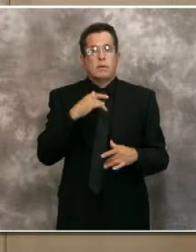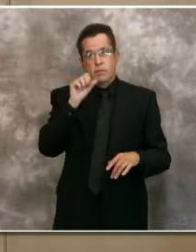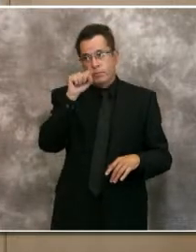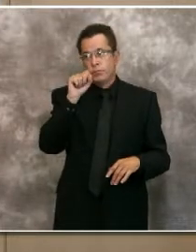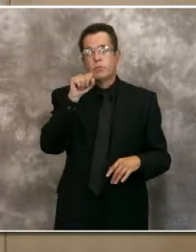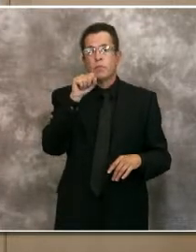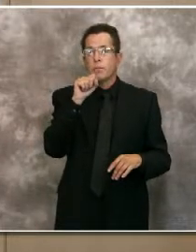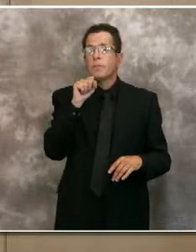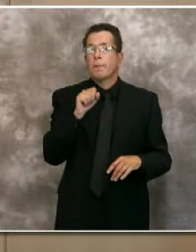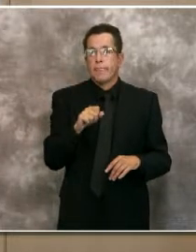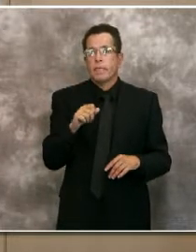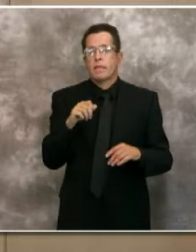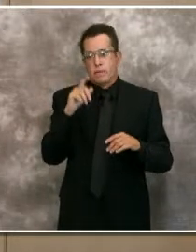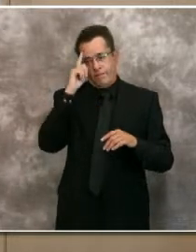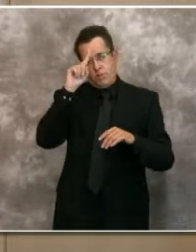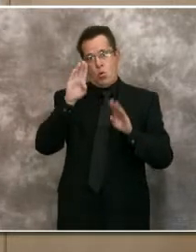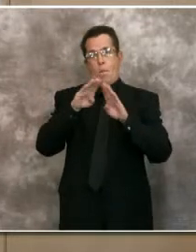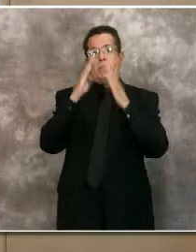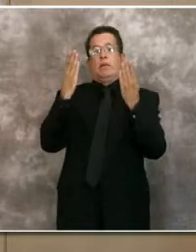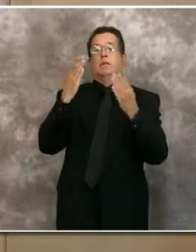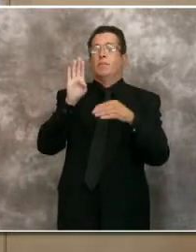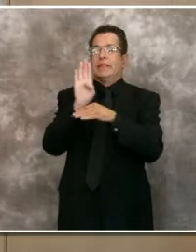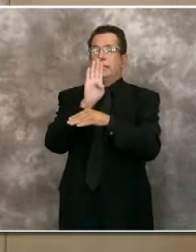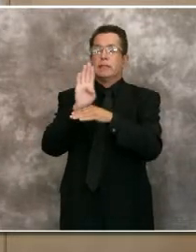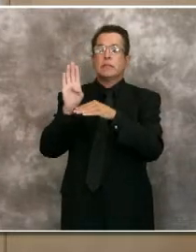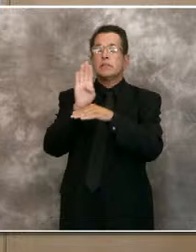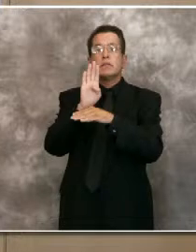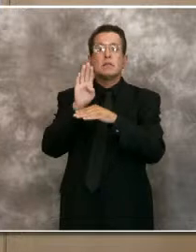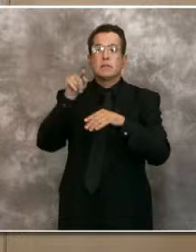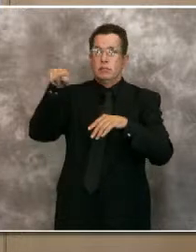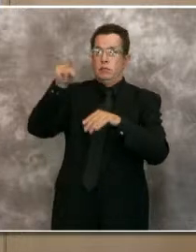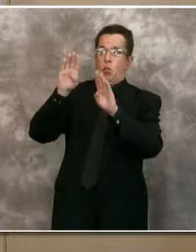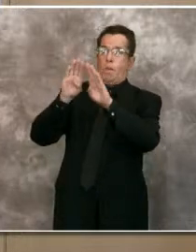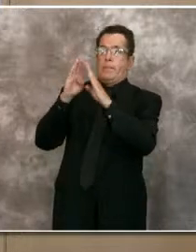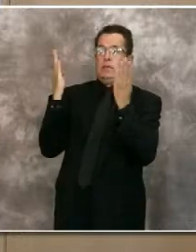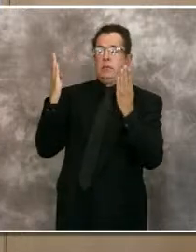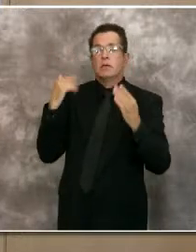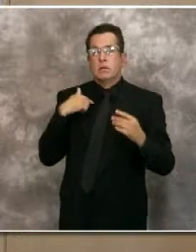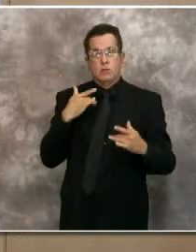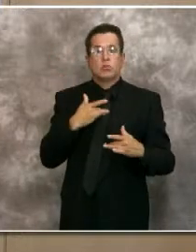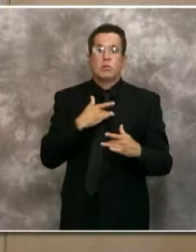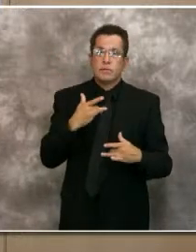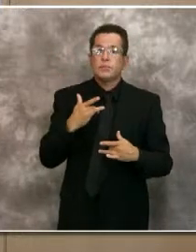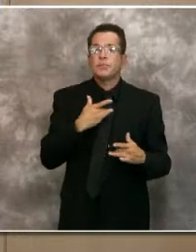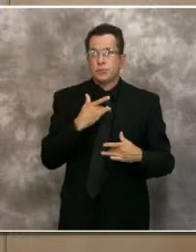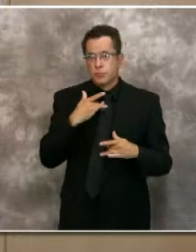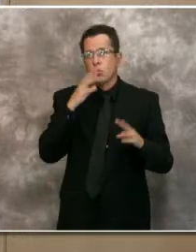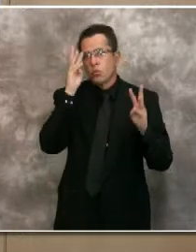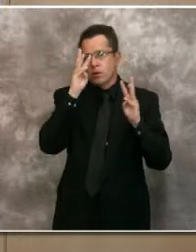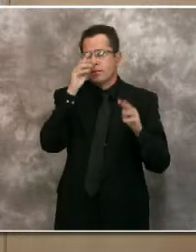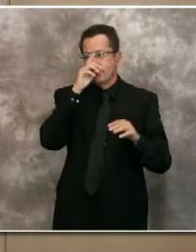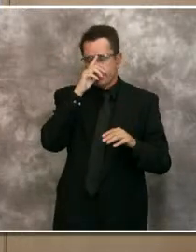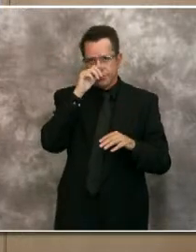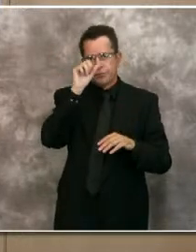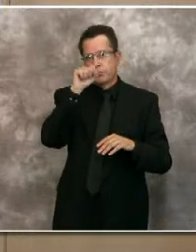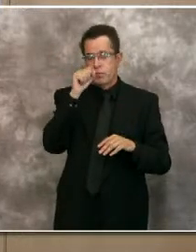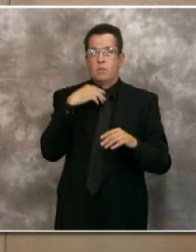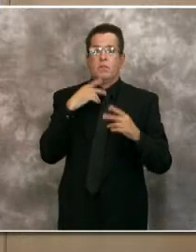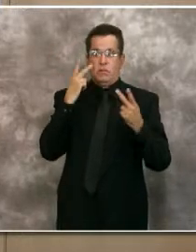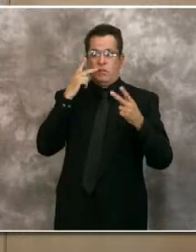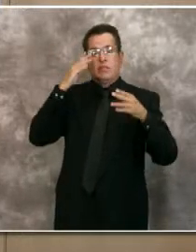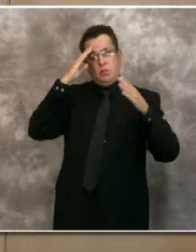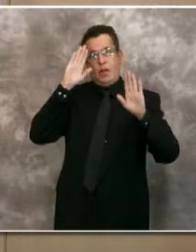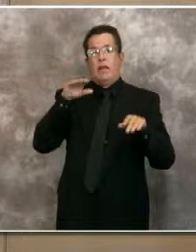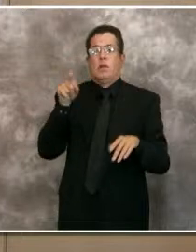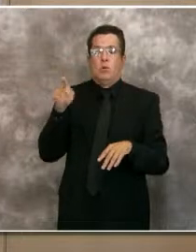comments, with reopening of businesses, activities, and many other industries. We expect that